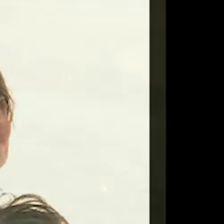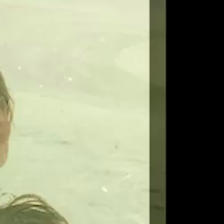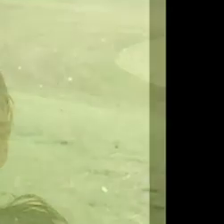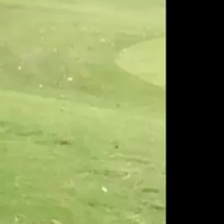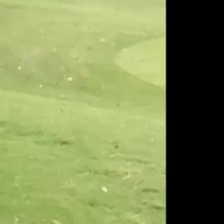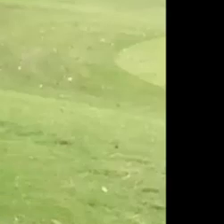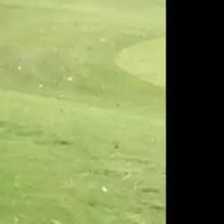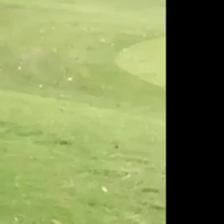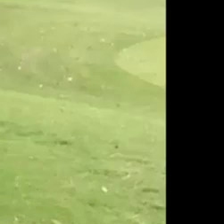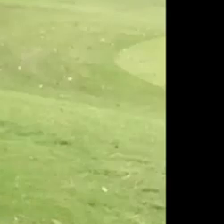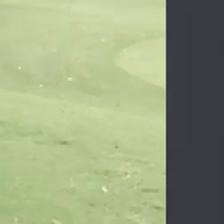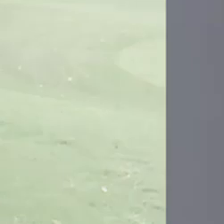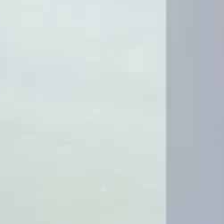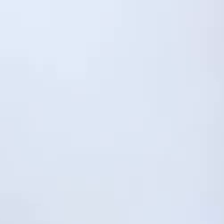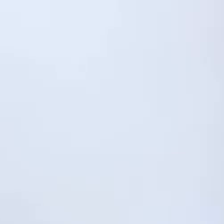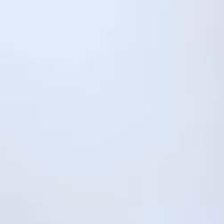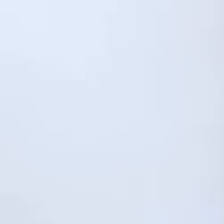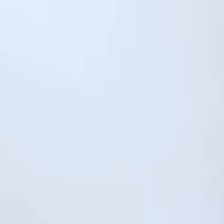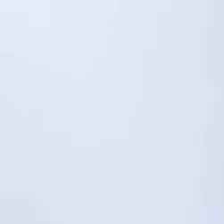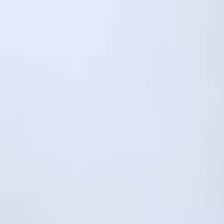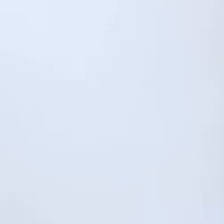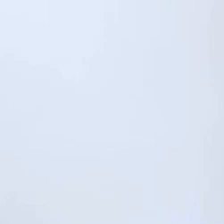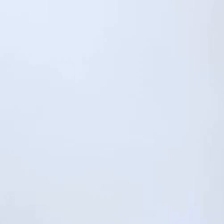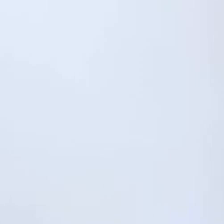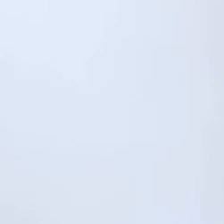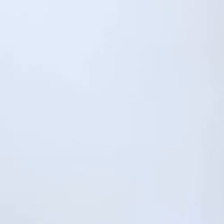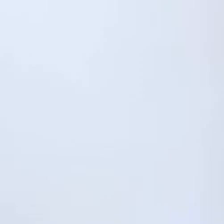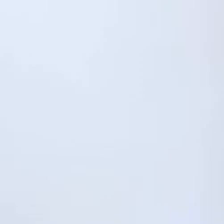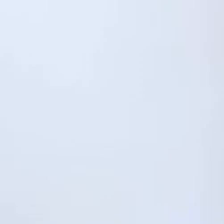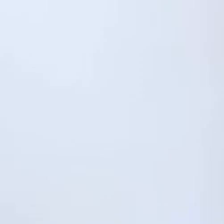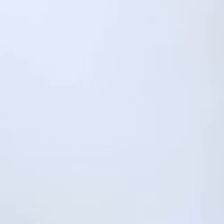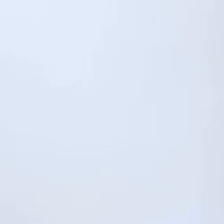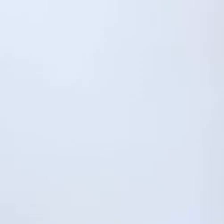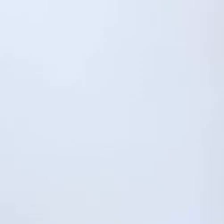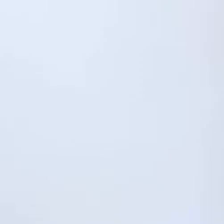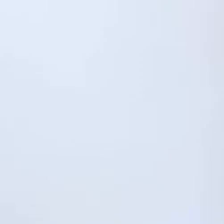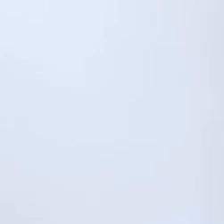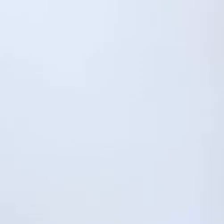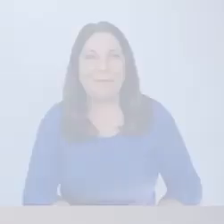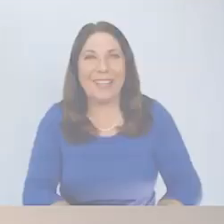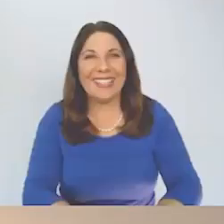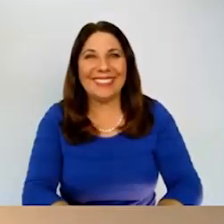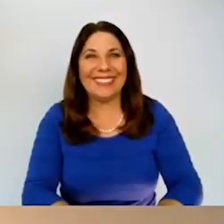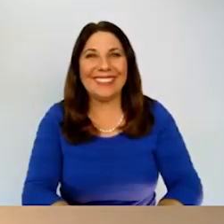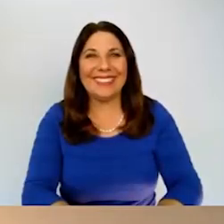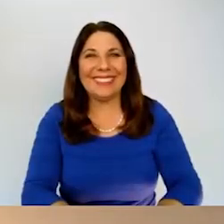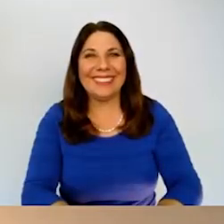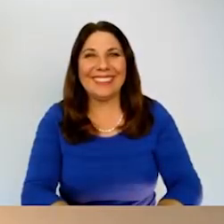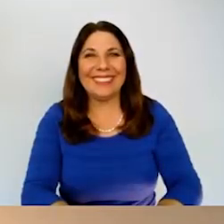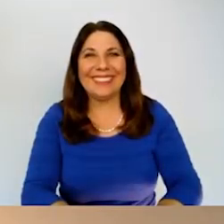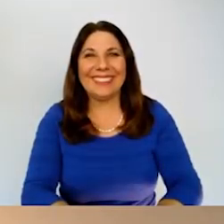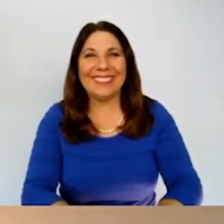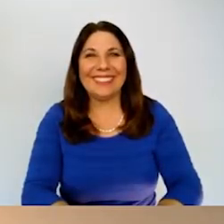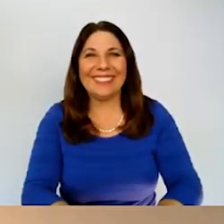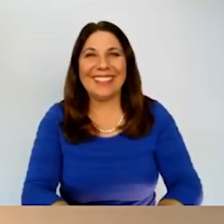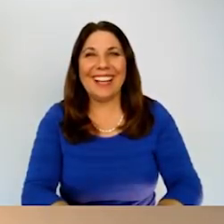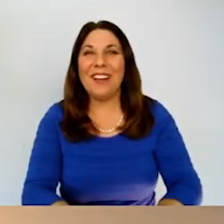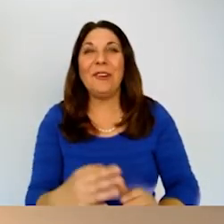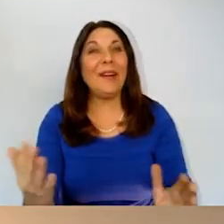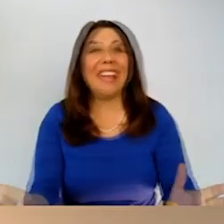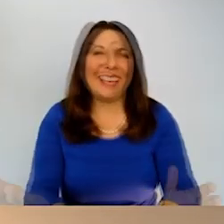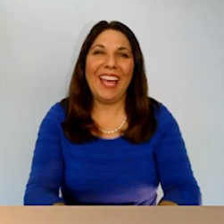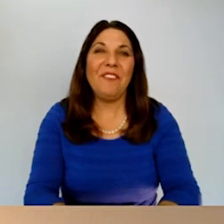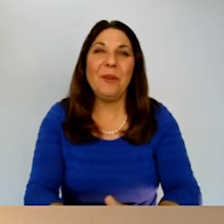mom, and a golfer, and a great girl, and her name is Debby Wallace. Hi, Debby. Hi, Lynn. How are you?